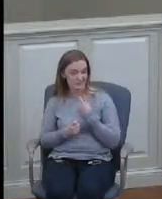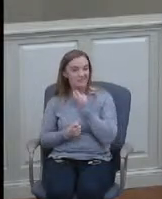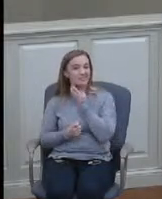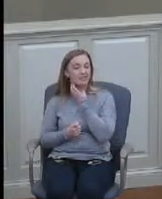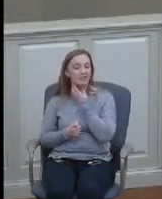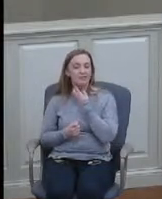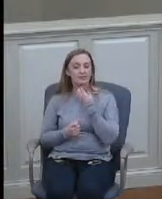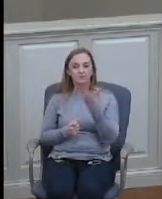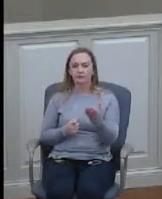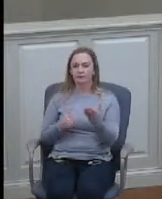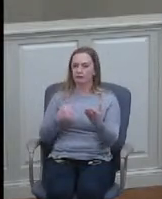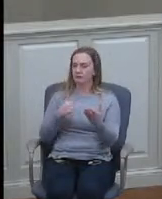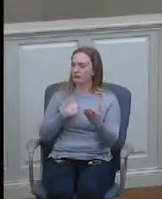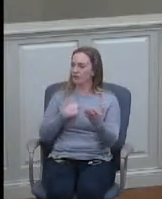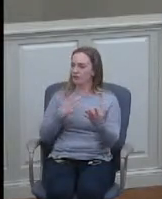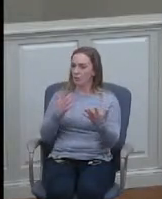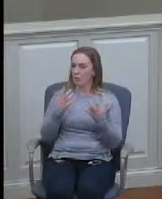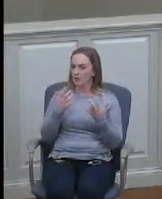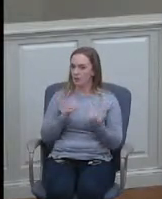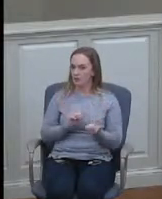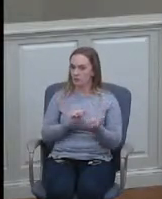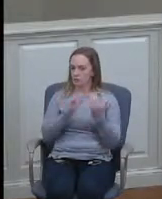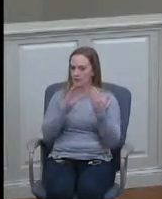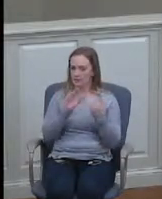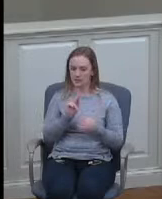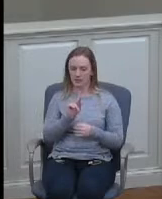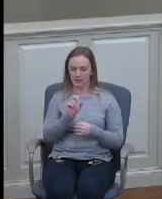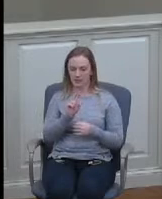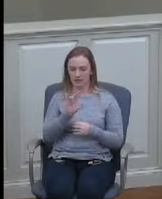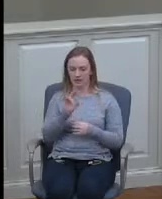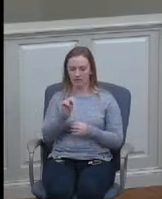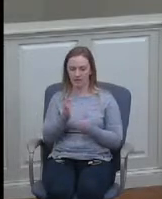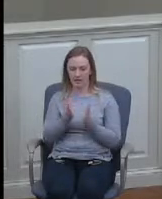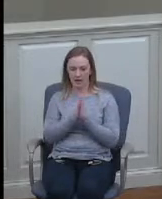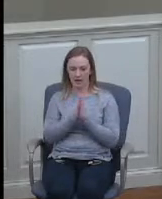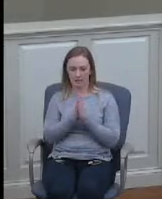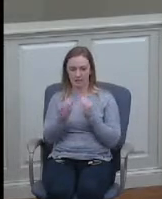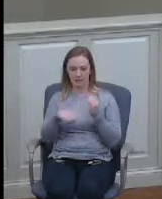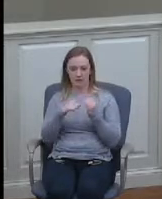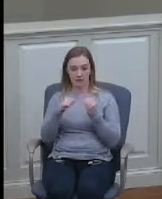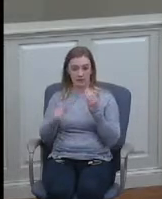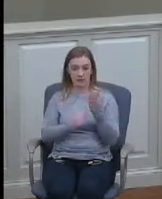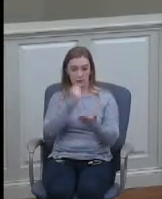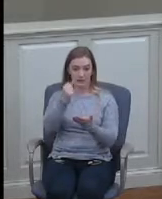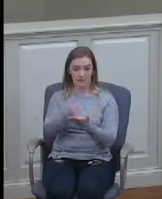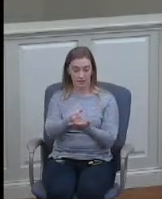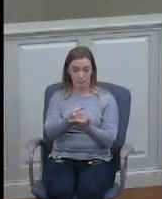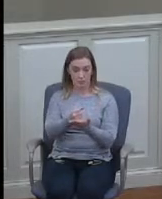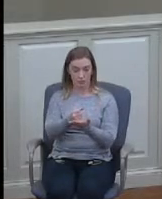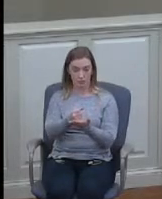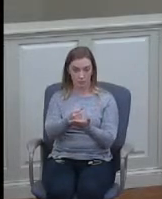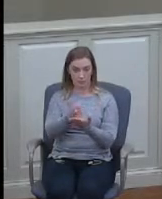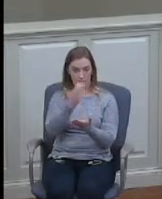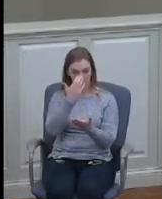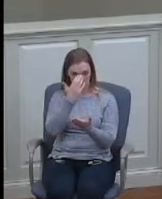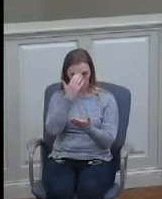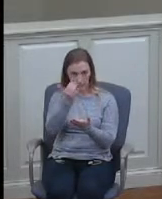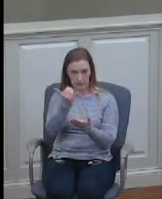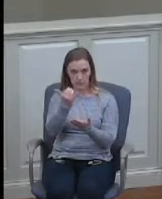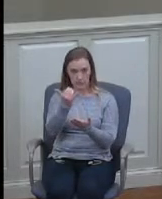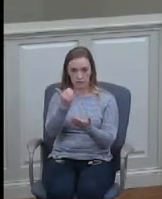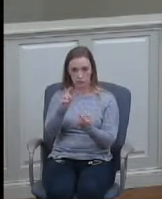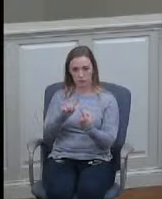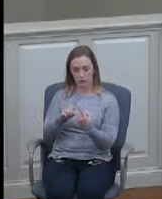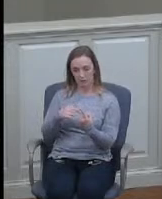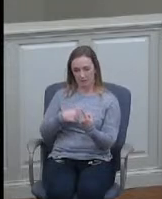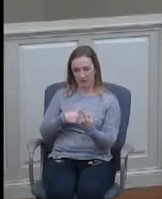Well, I just want to address what Kevin had asked about the accreditation. Because to me, I don't